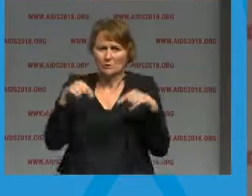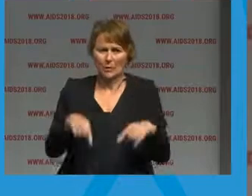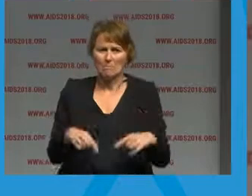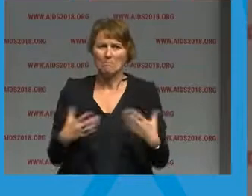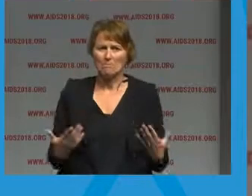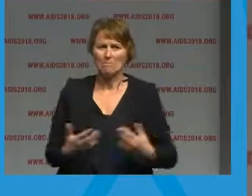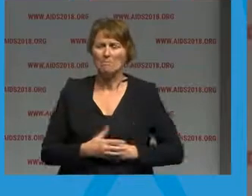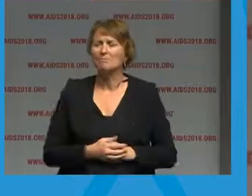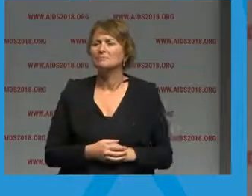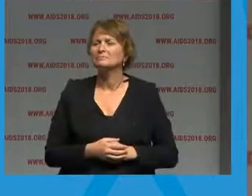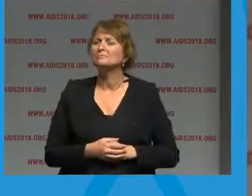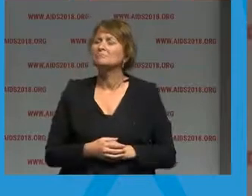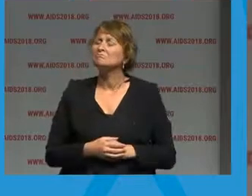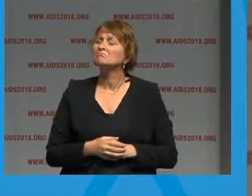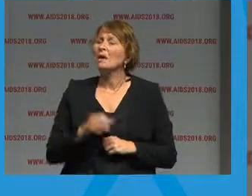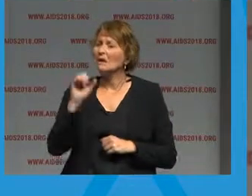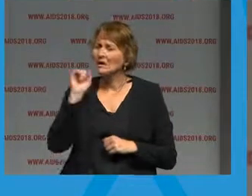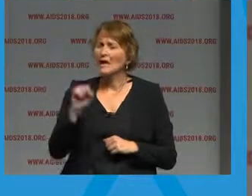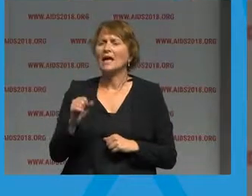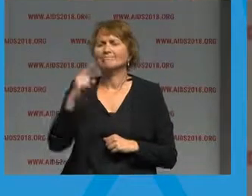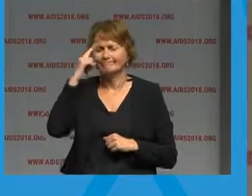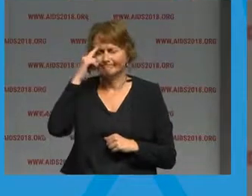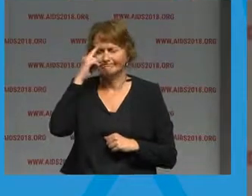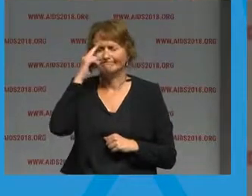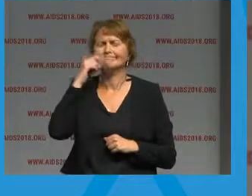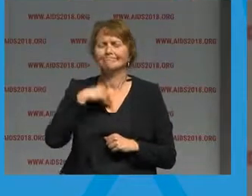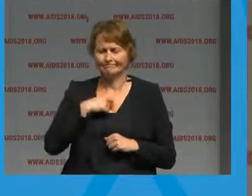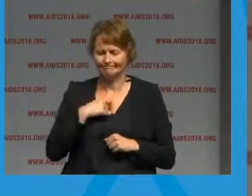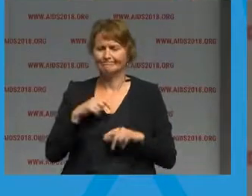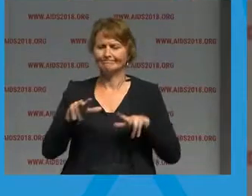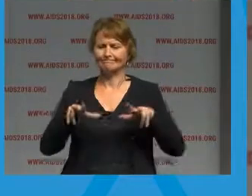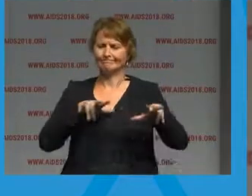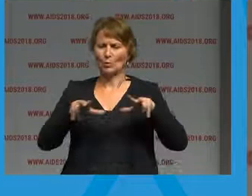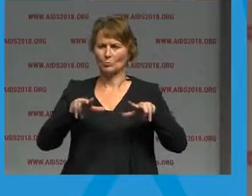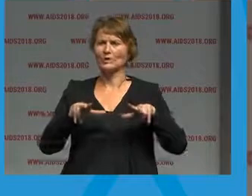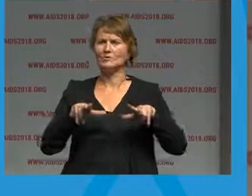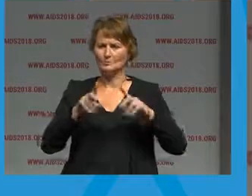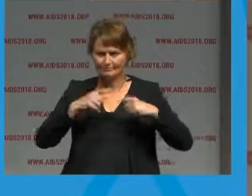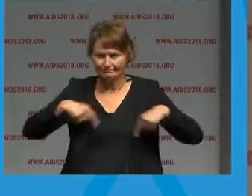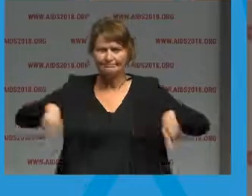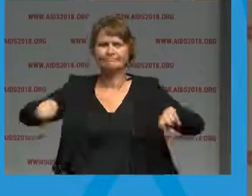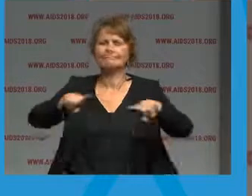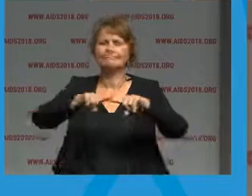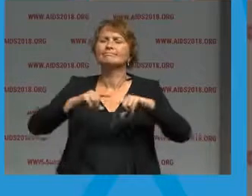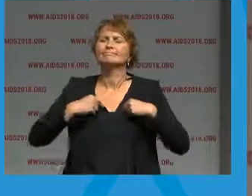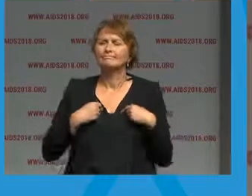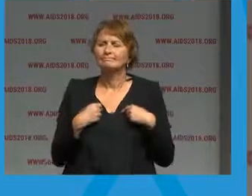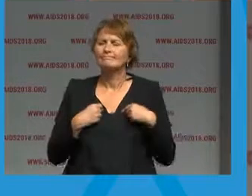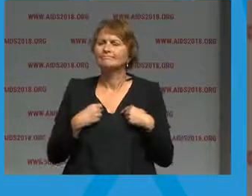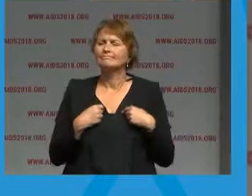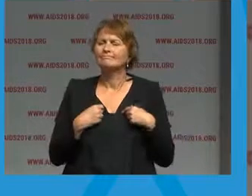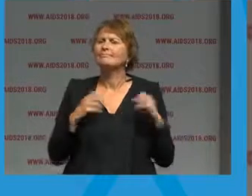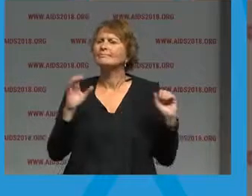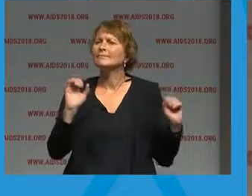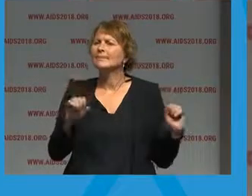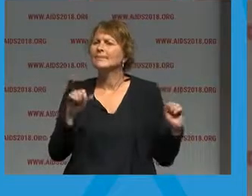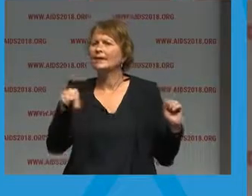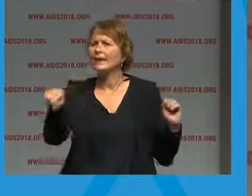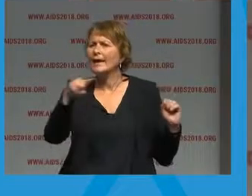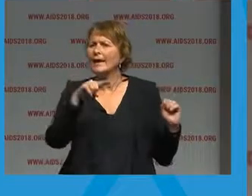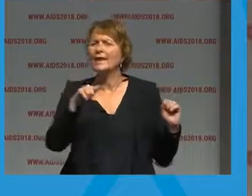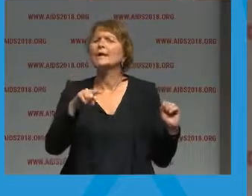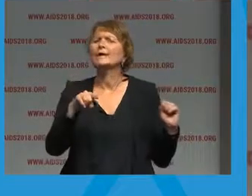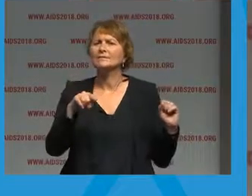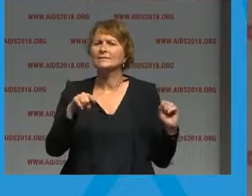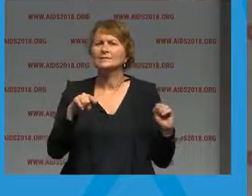we can organize ourselves to interrogate some of the claptrap that comes